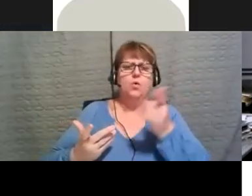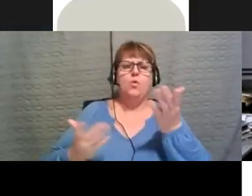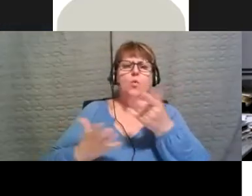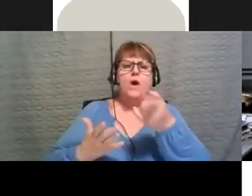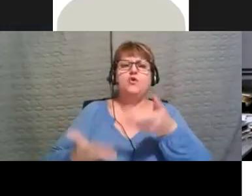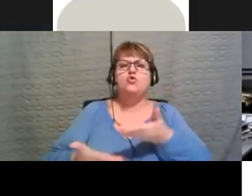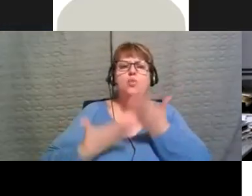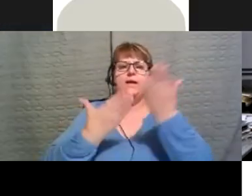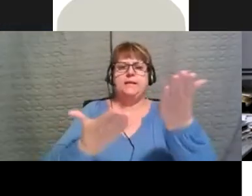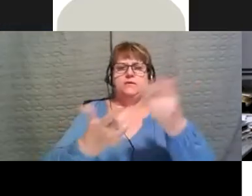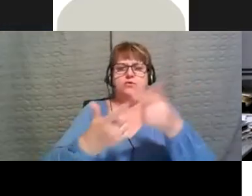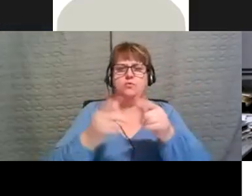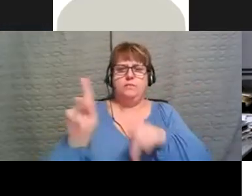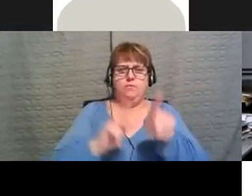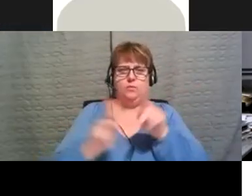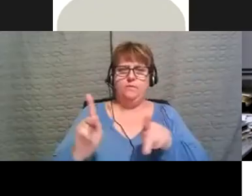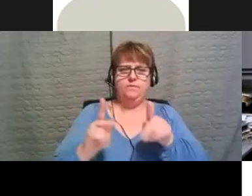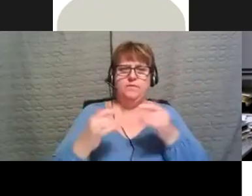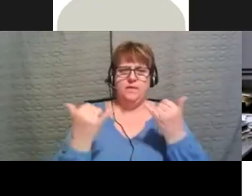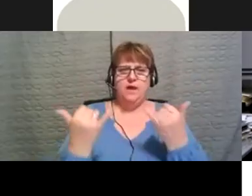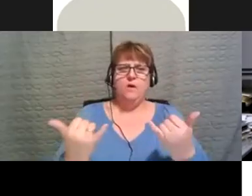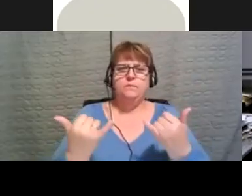recommending or to people now